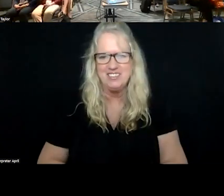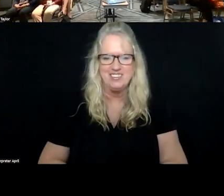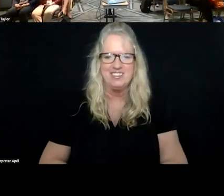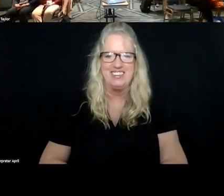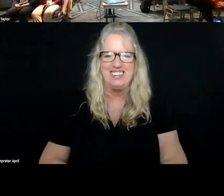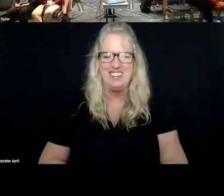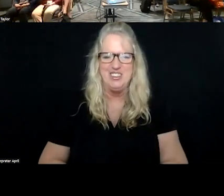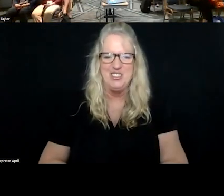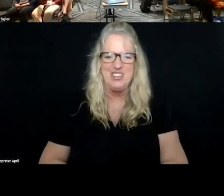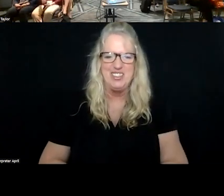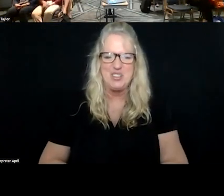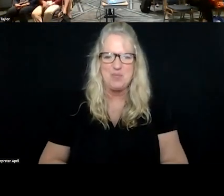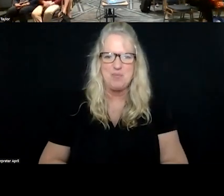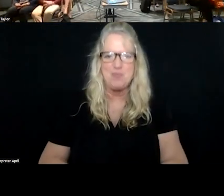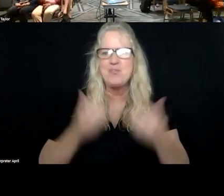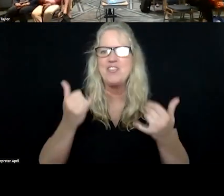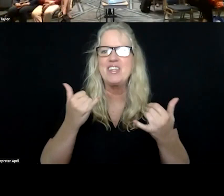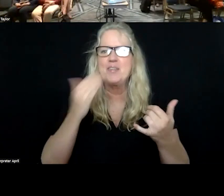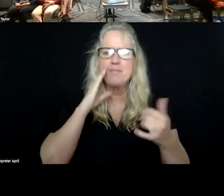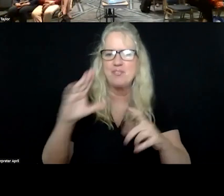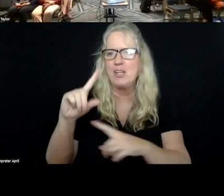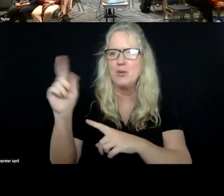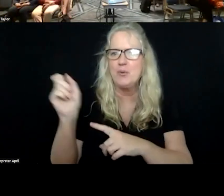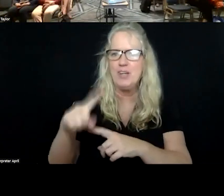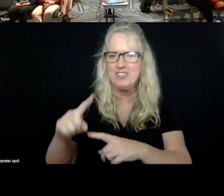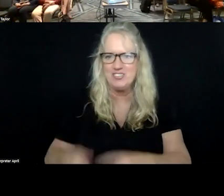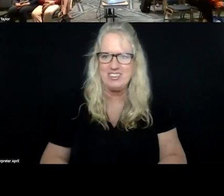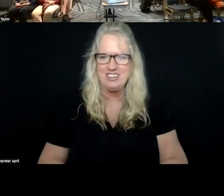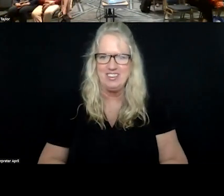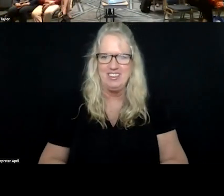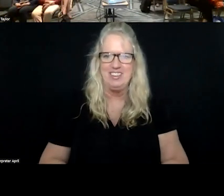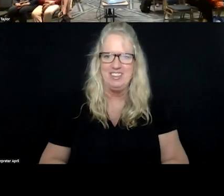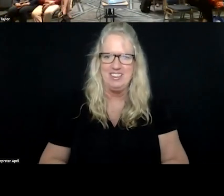Hello. So let's go to the question.